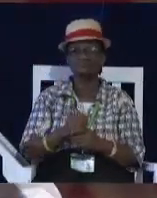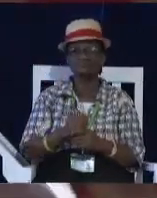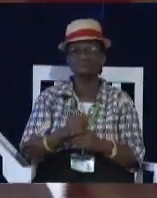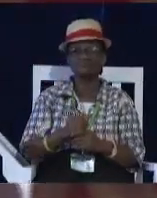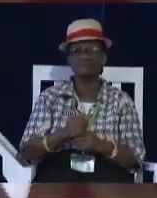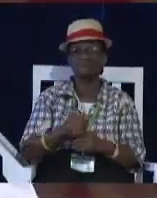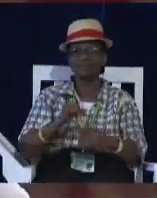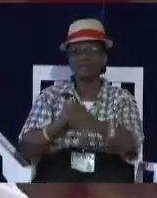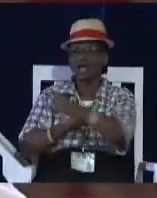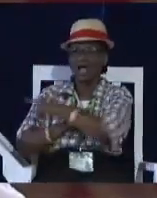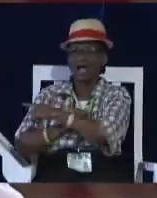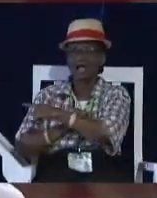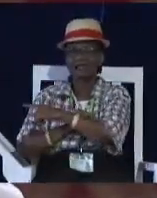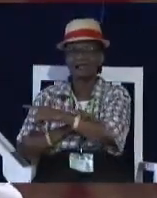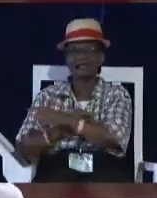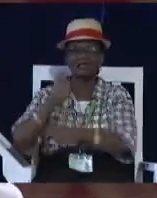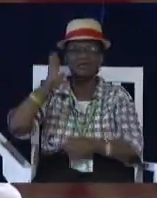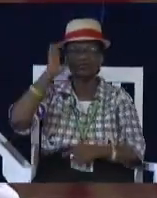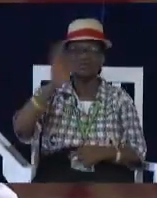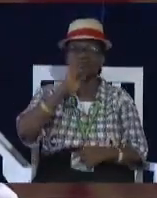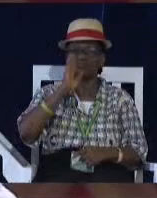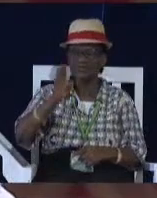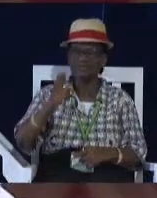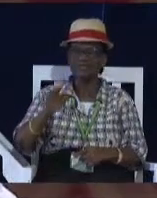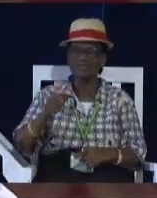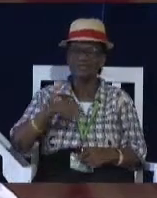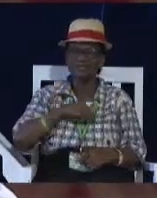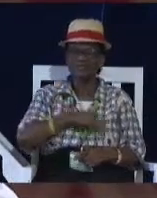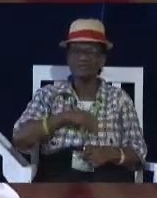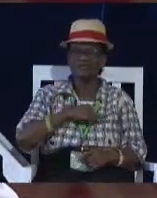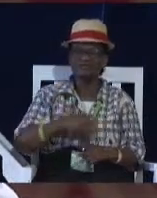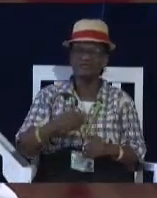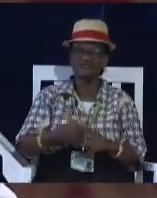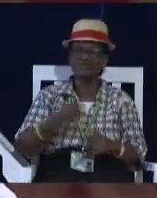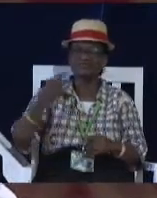I'll be ministering from the new auditorium.